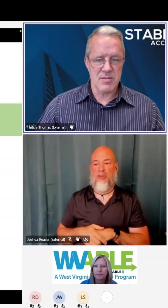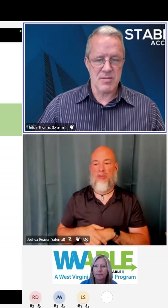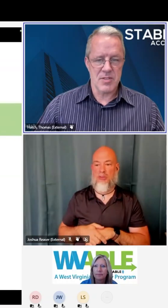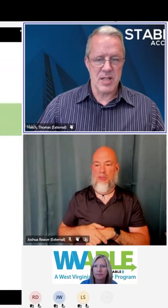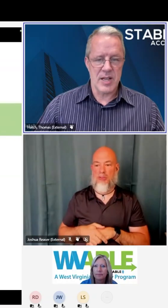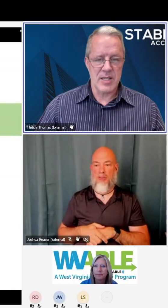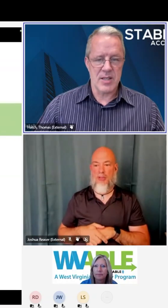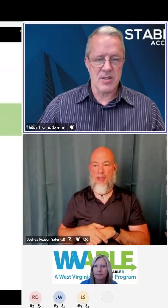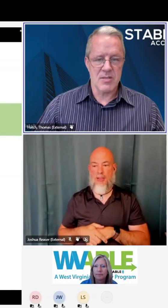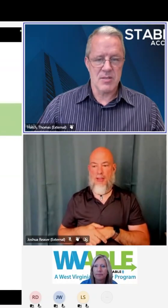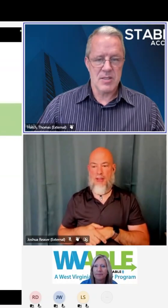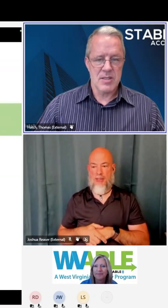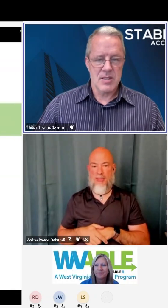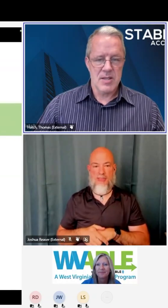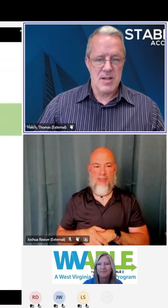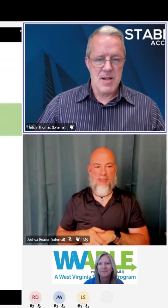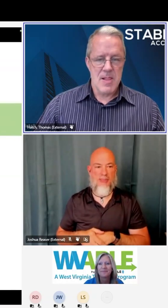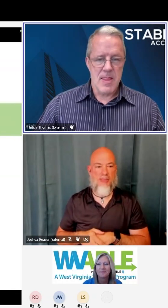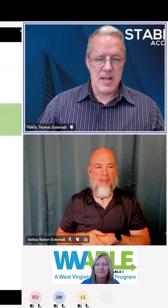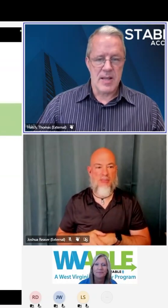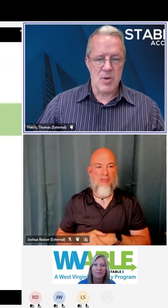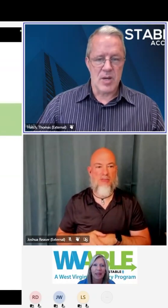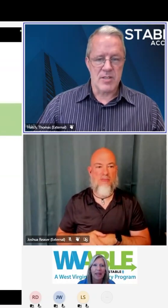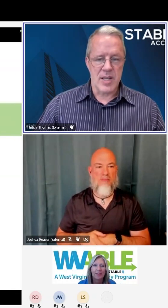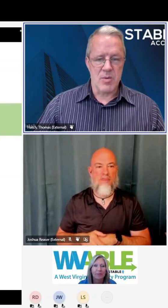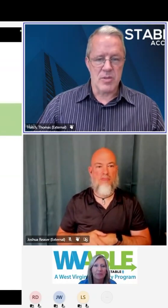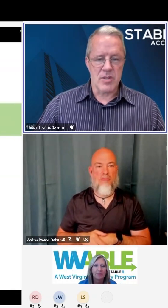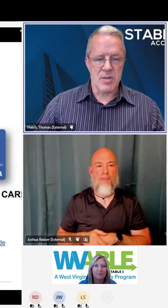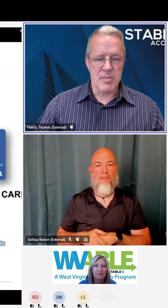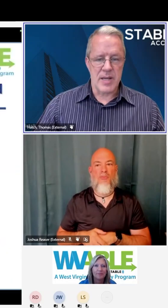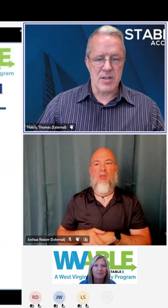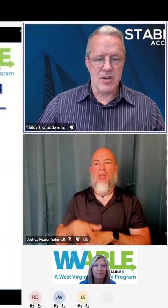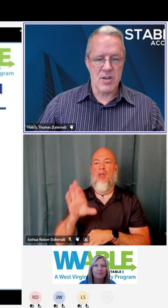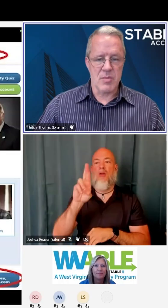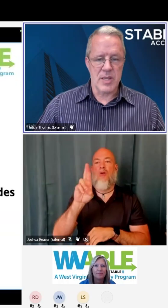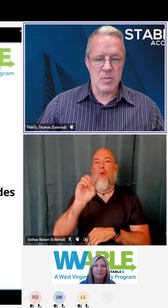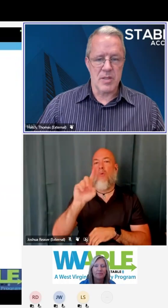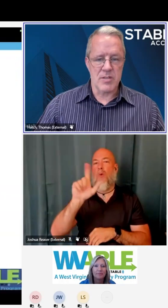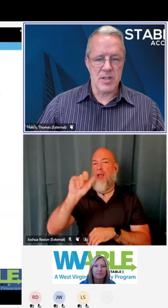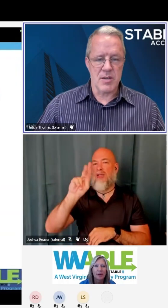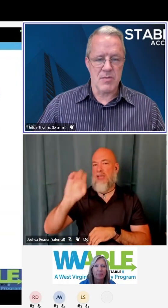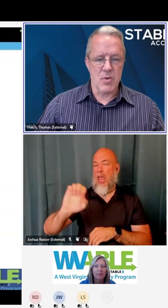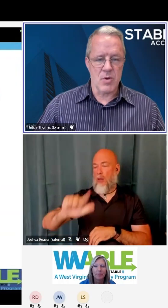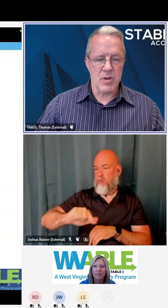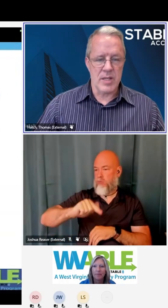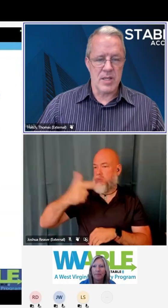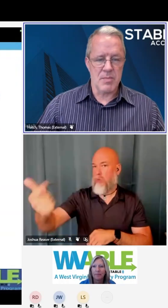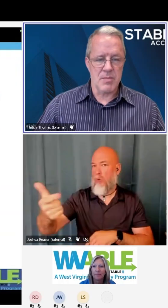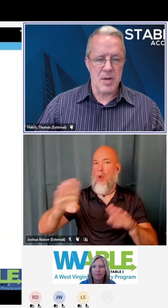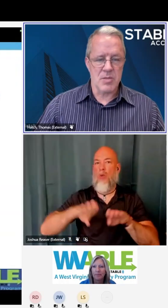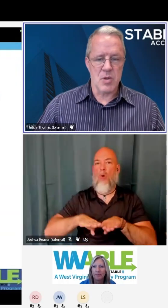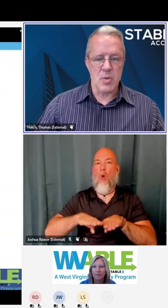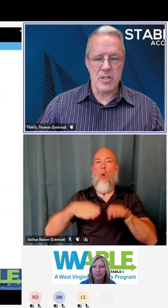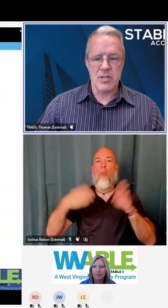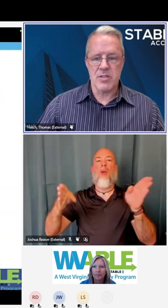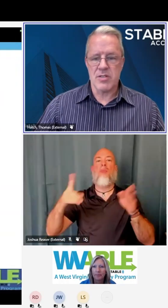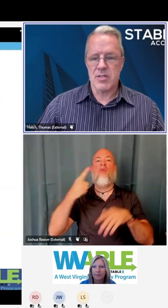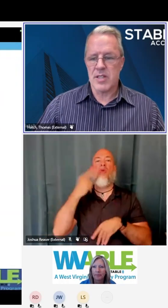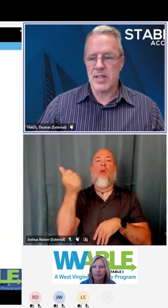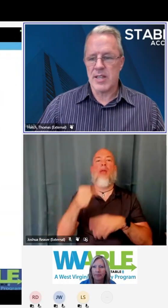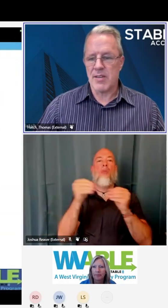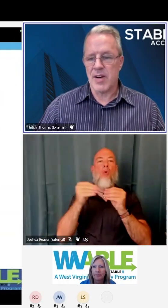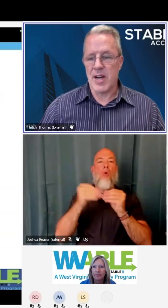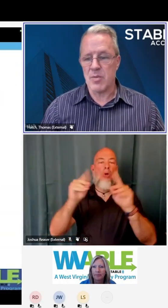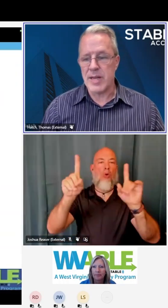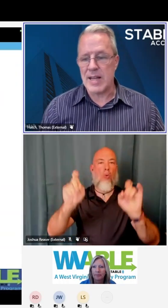questions slide here. And Roxanne, will turn it back to her, and we can open this up for any possible